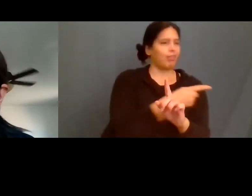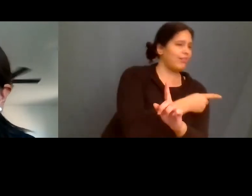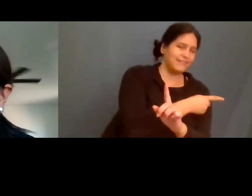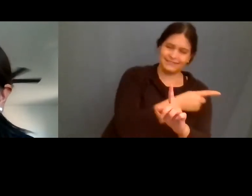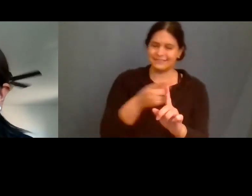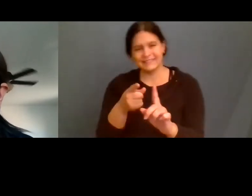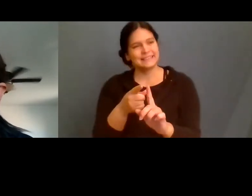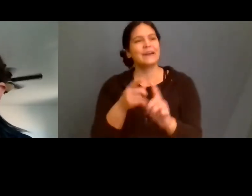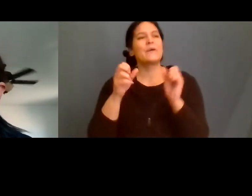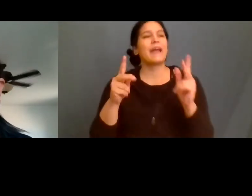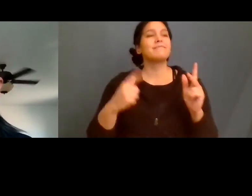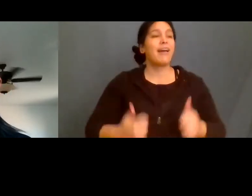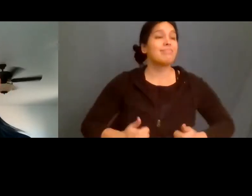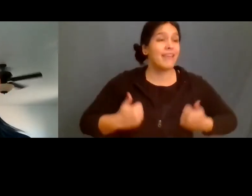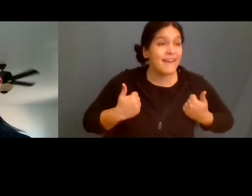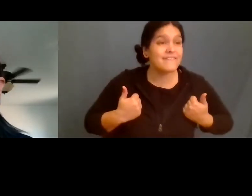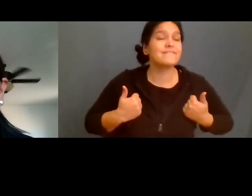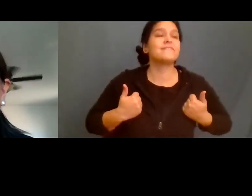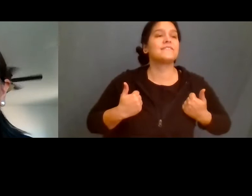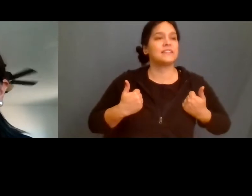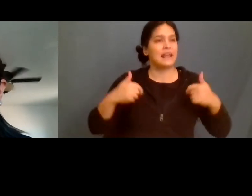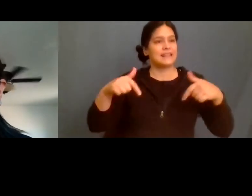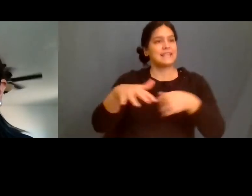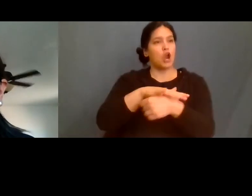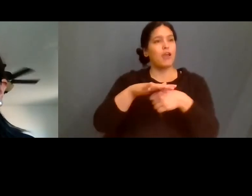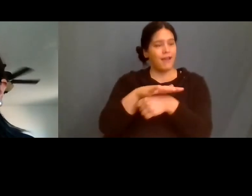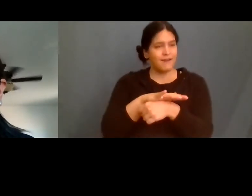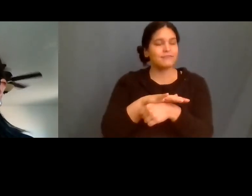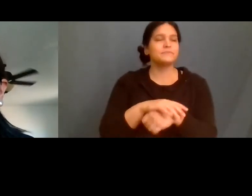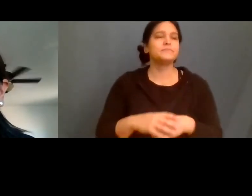live in Kitsili. I live